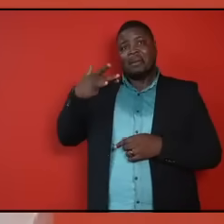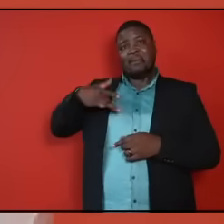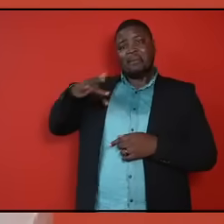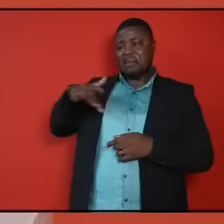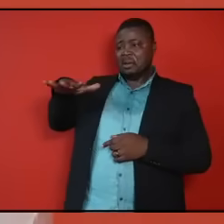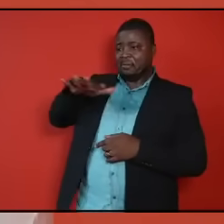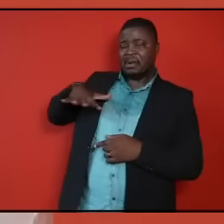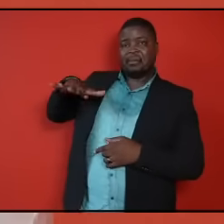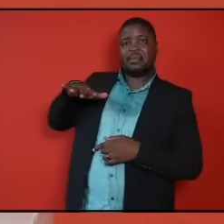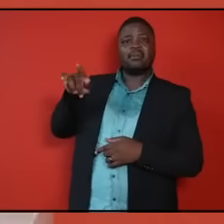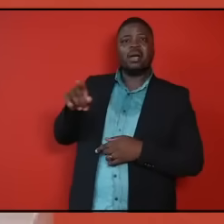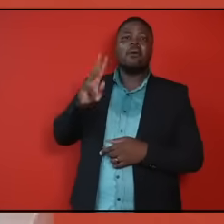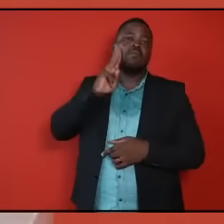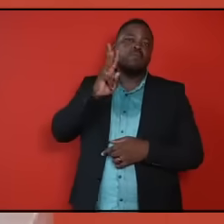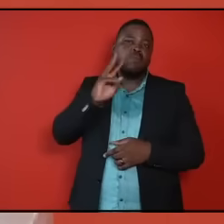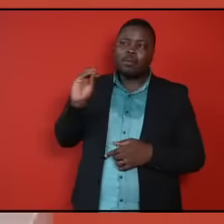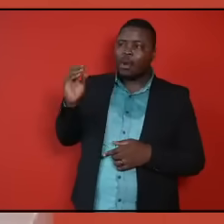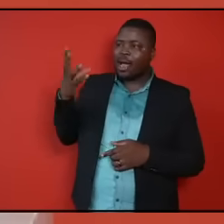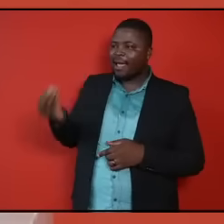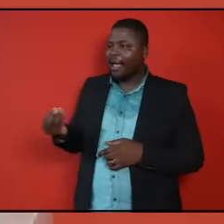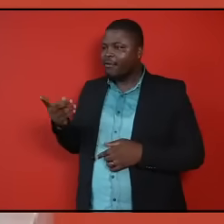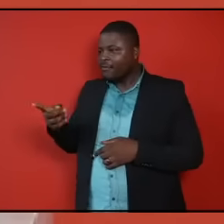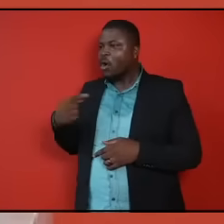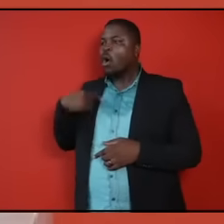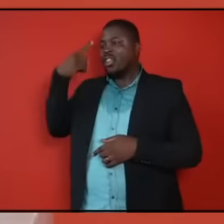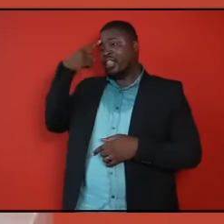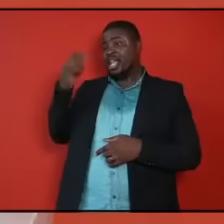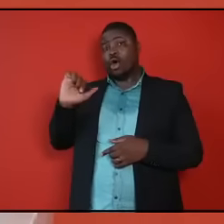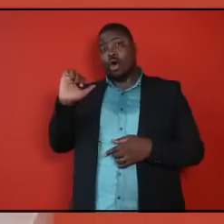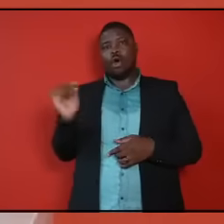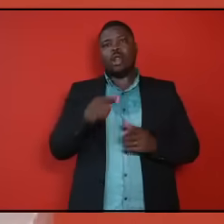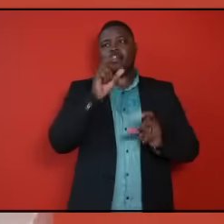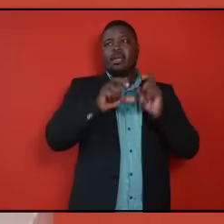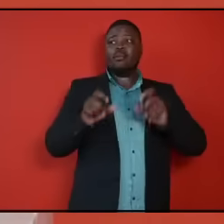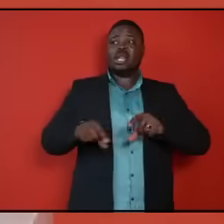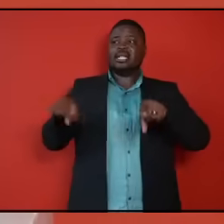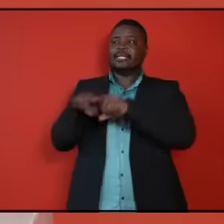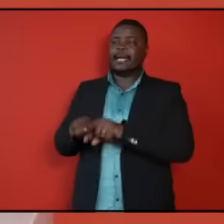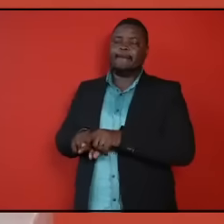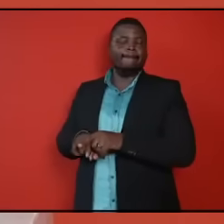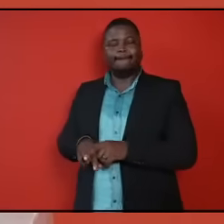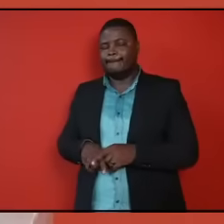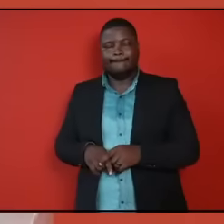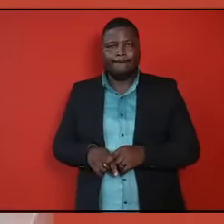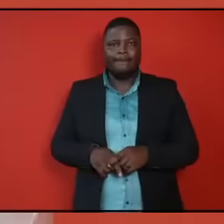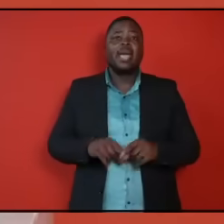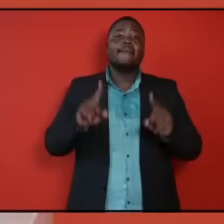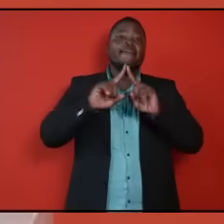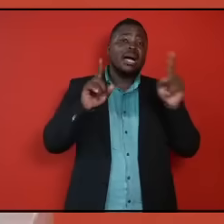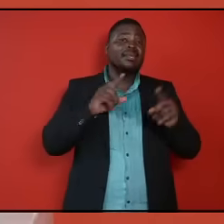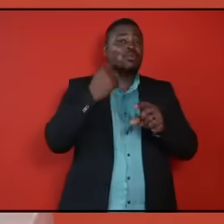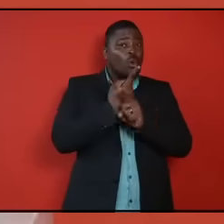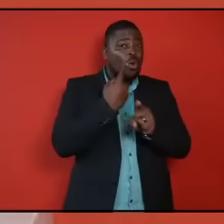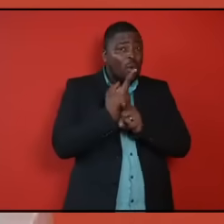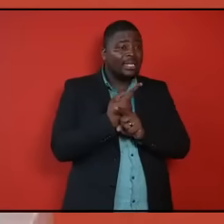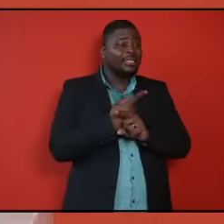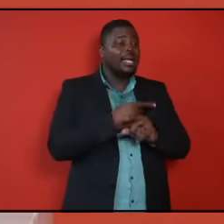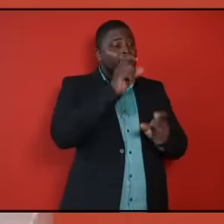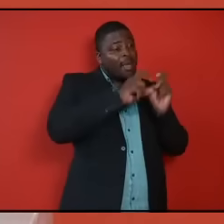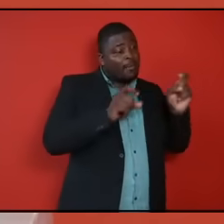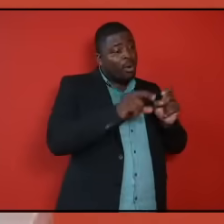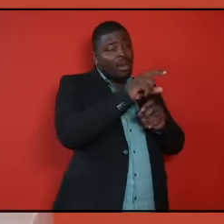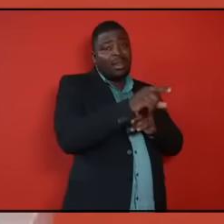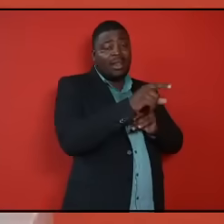masses. You no longer know what's happening on the ground. But if you are constantly interacting with people on the ground,